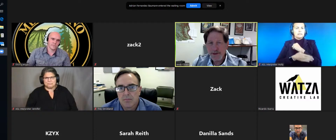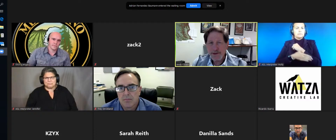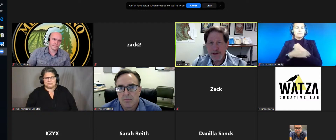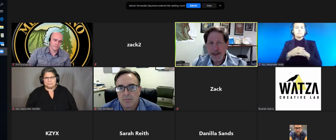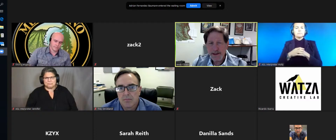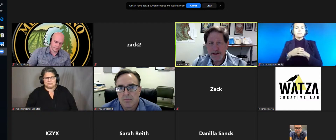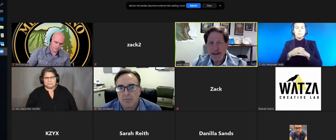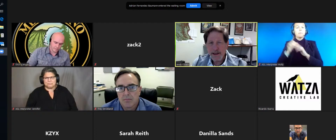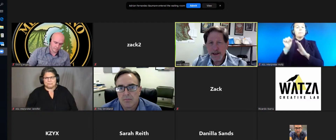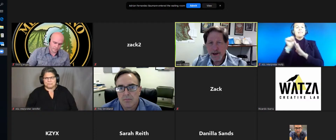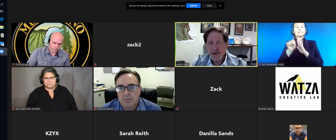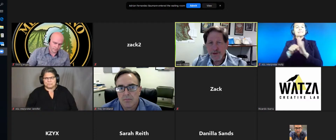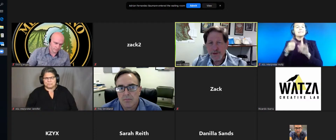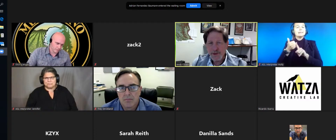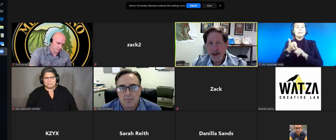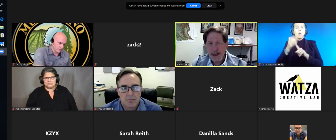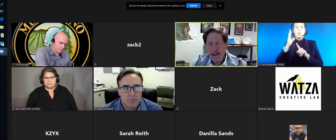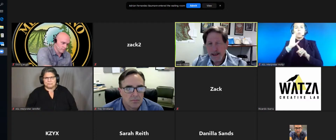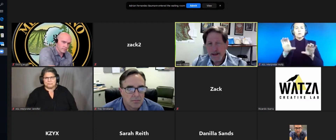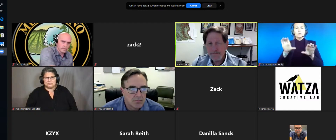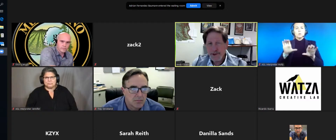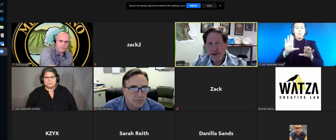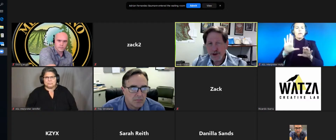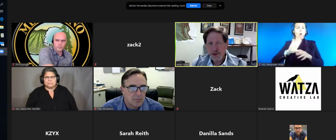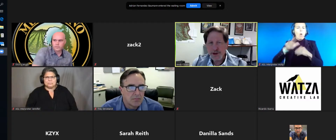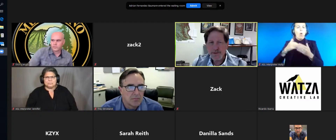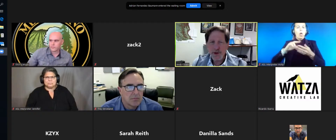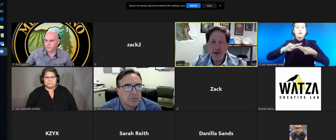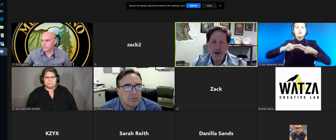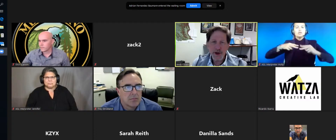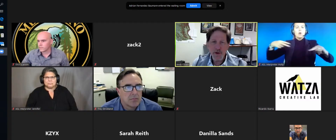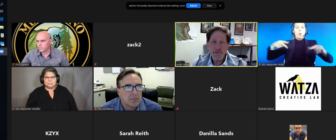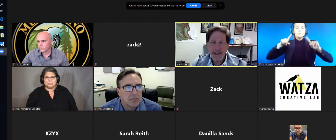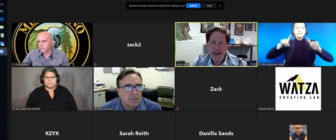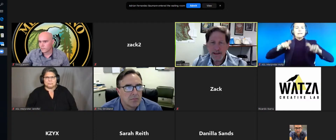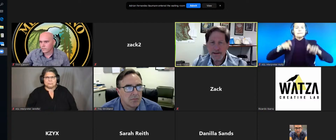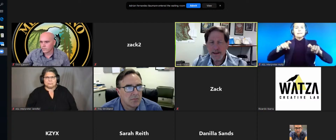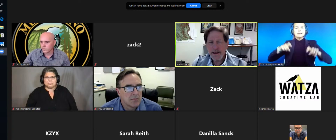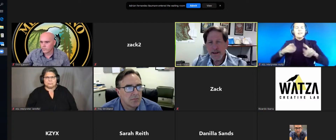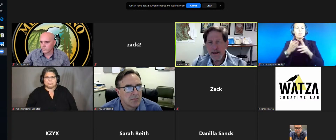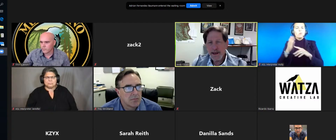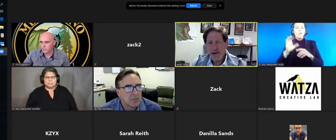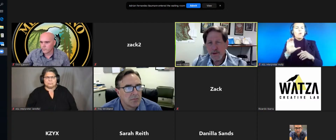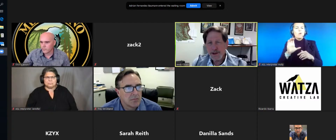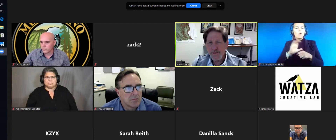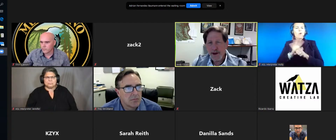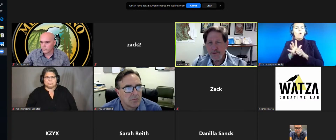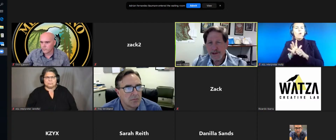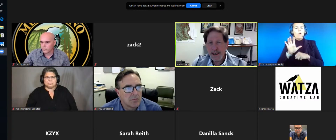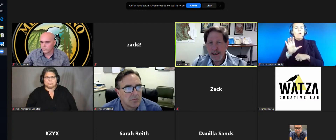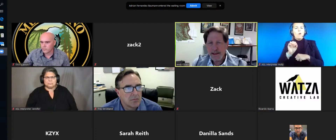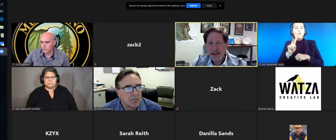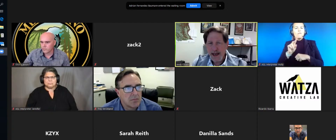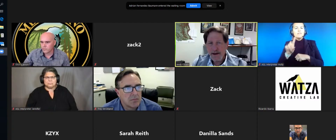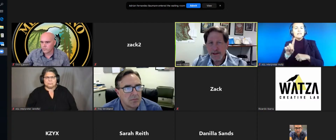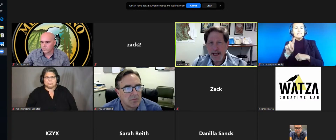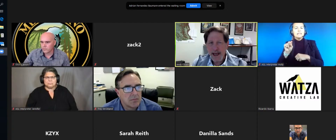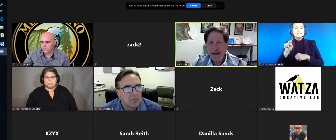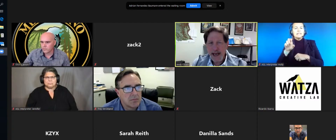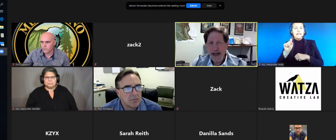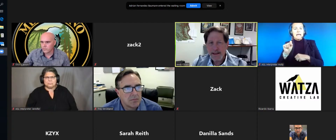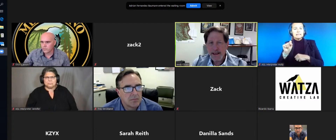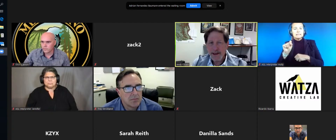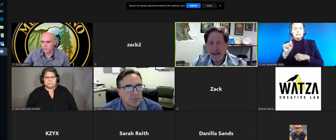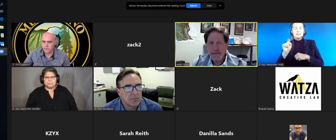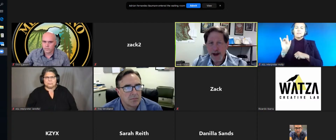genome sequence testing through a consortium called COVID-Net, which involves state and county